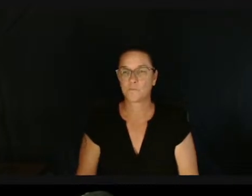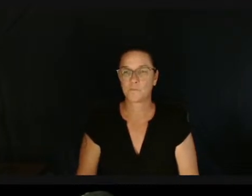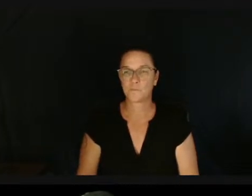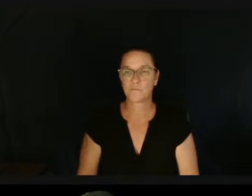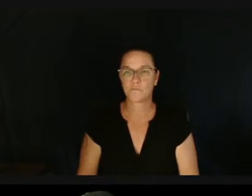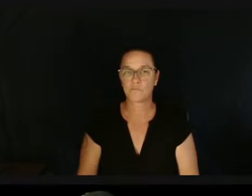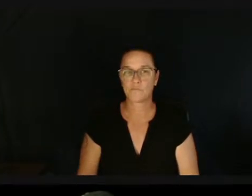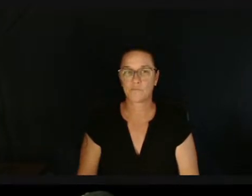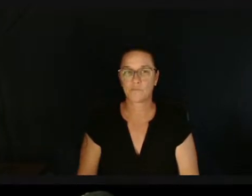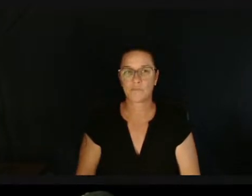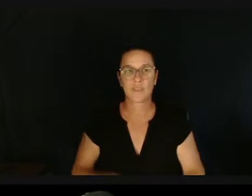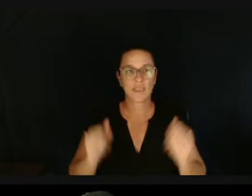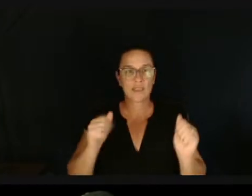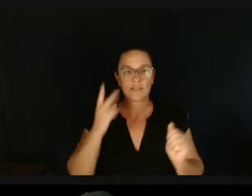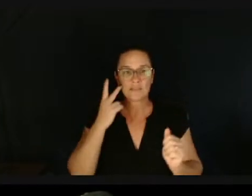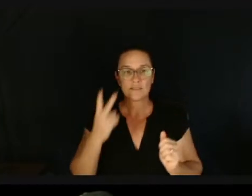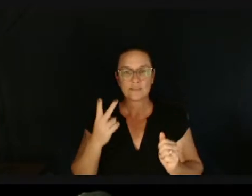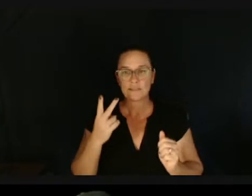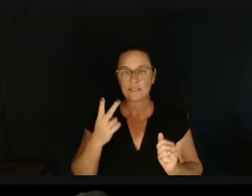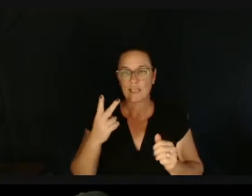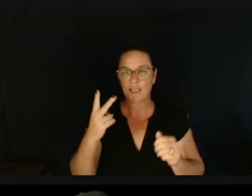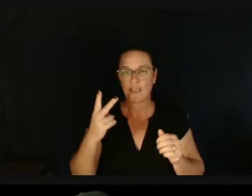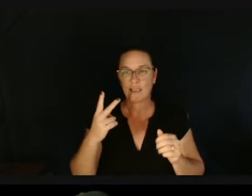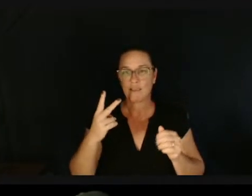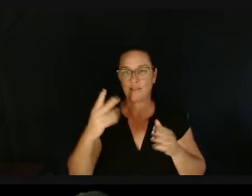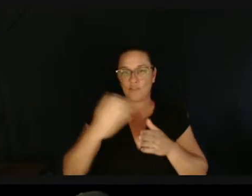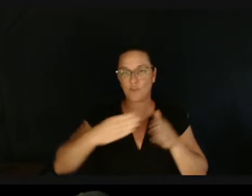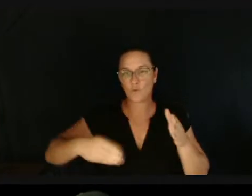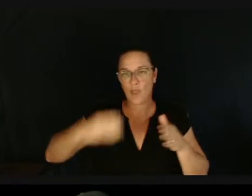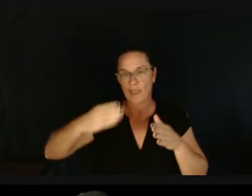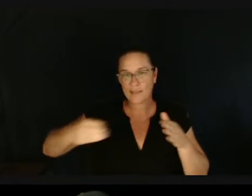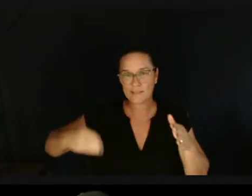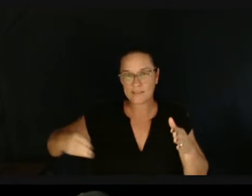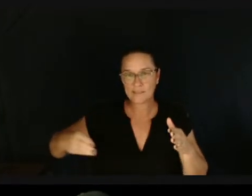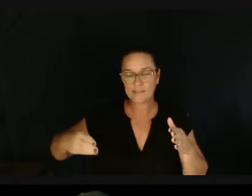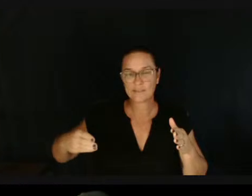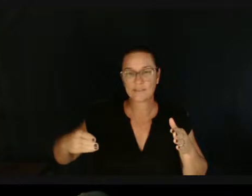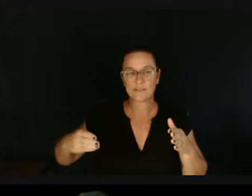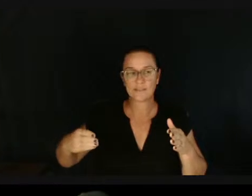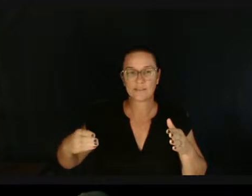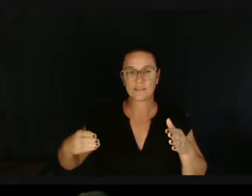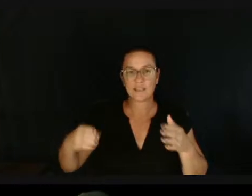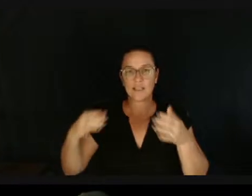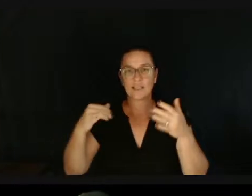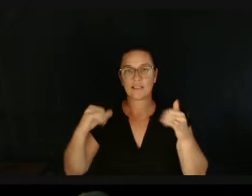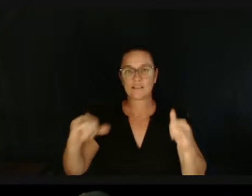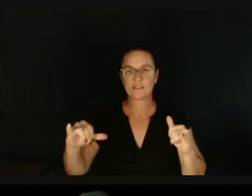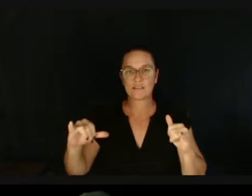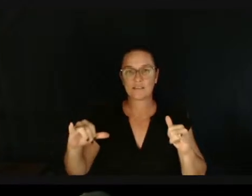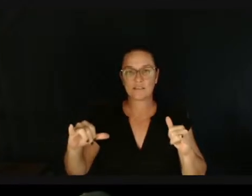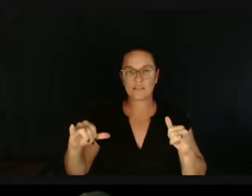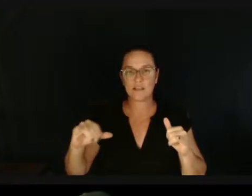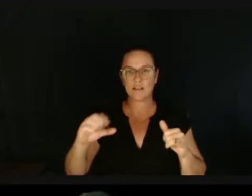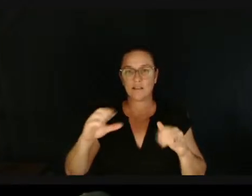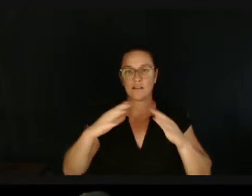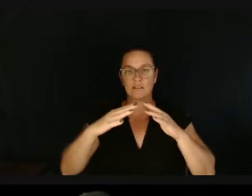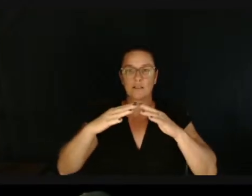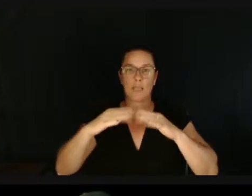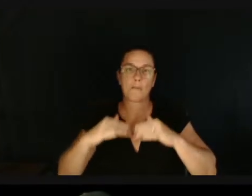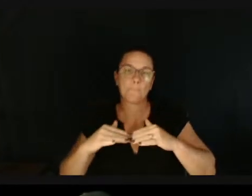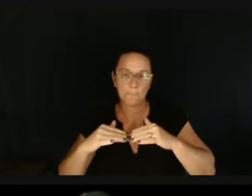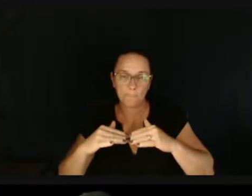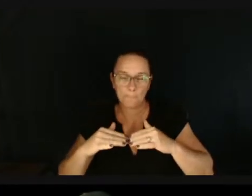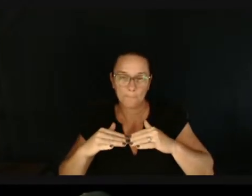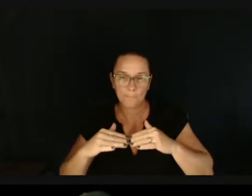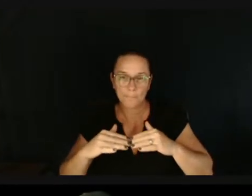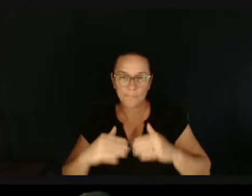you can see the cracks surrounding it, or the area where it's still moving and slumping in. So like that's probably the